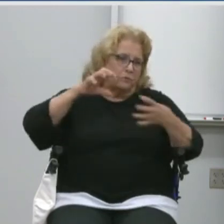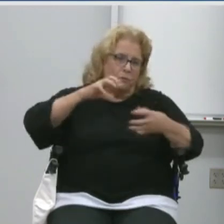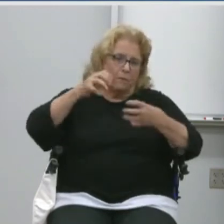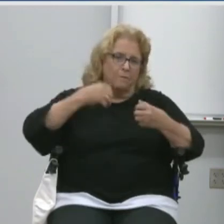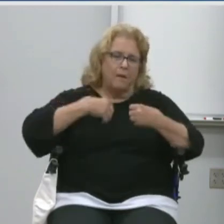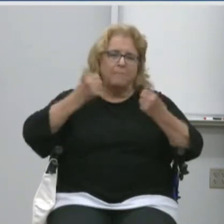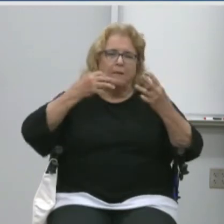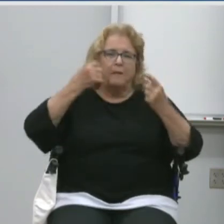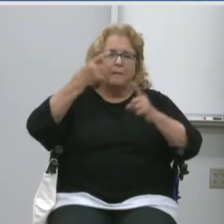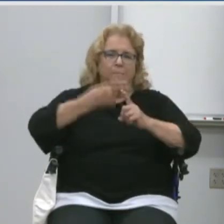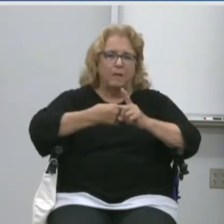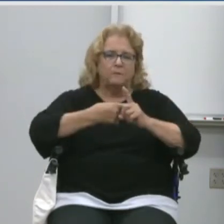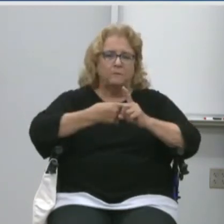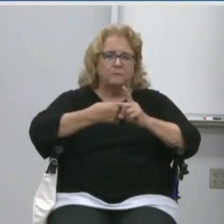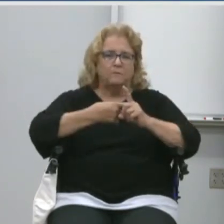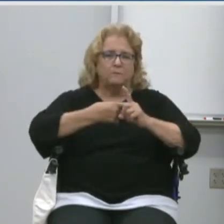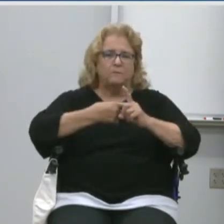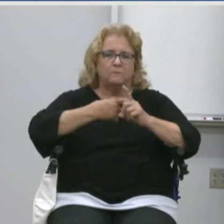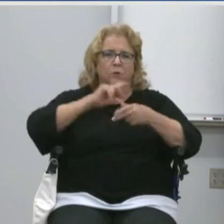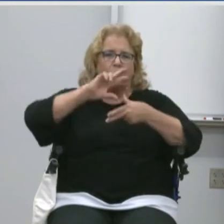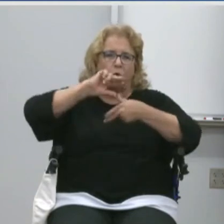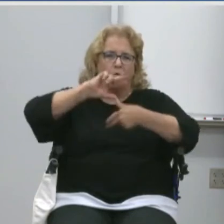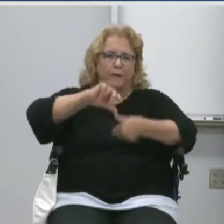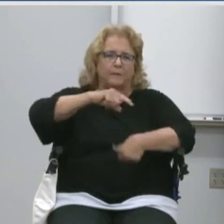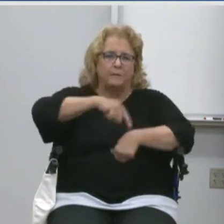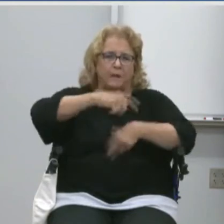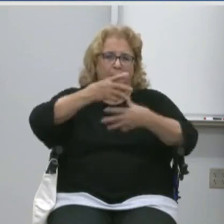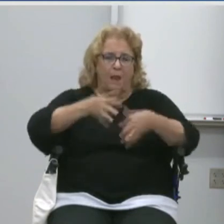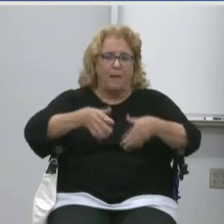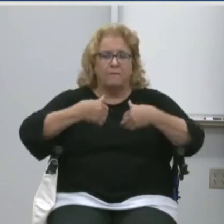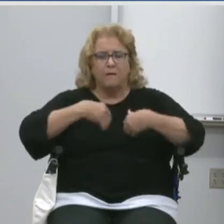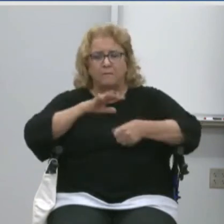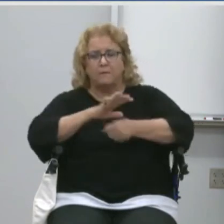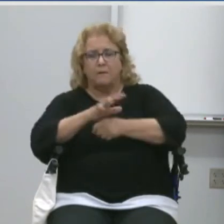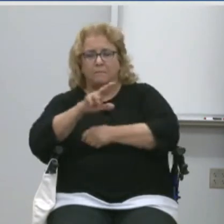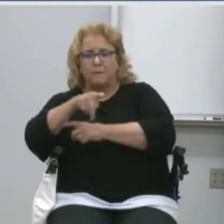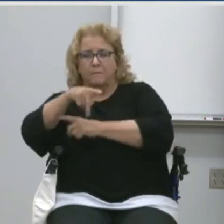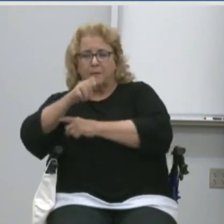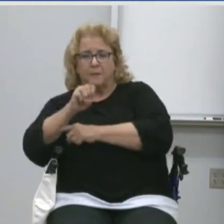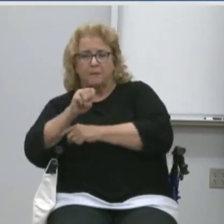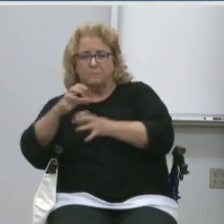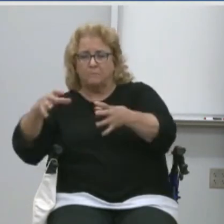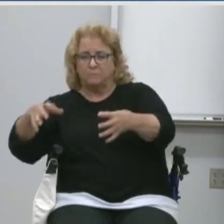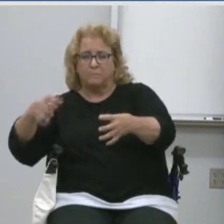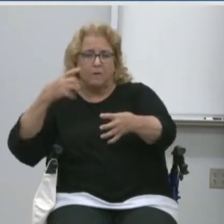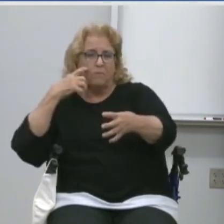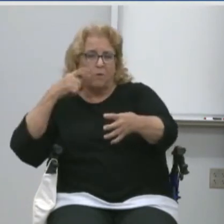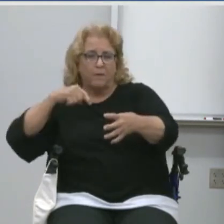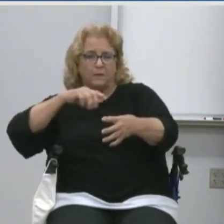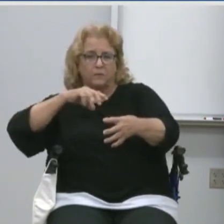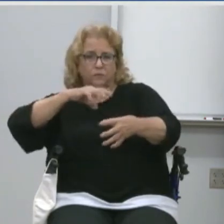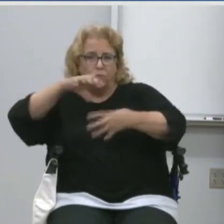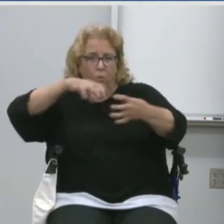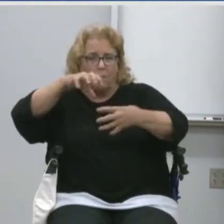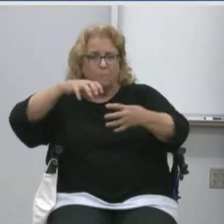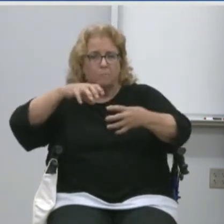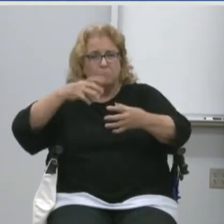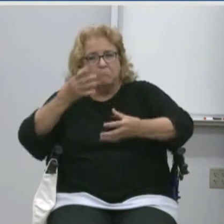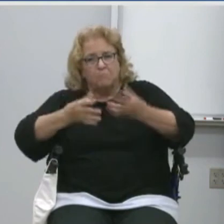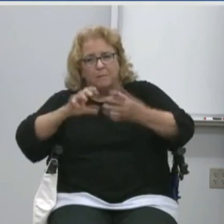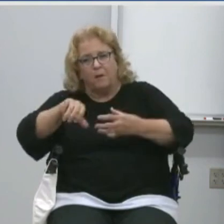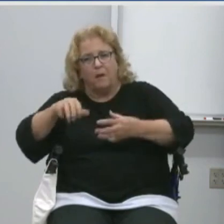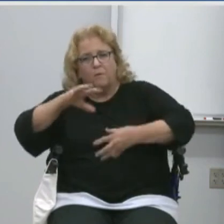of hurricane season left. So we do have enough PPE put together for not only this storm, but possibly other storms coming our way. So we've